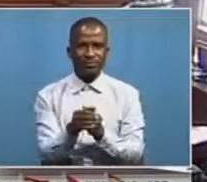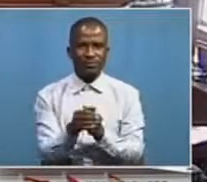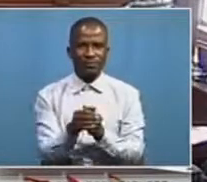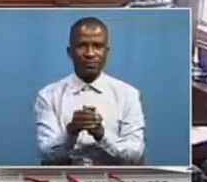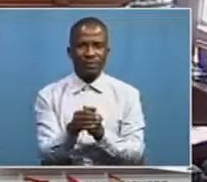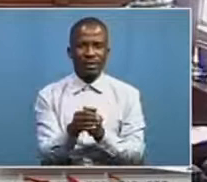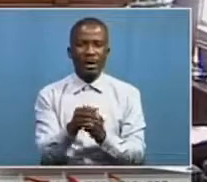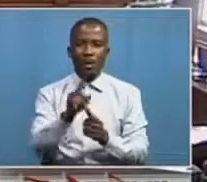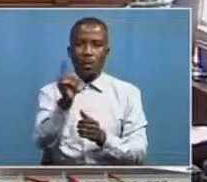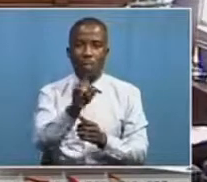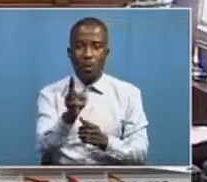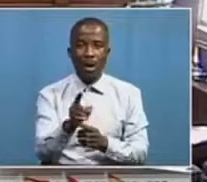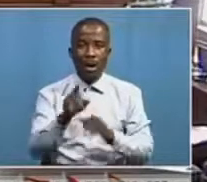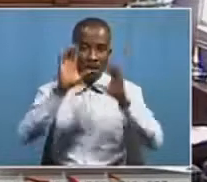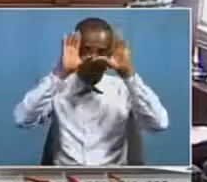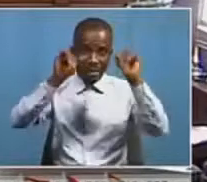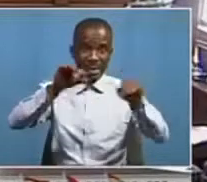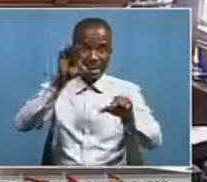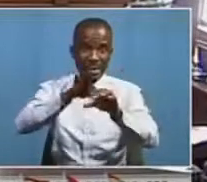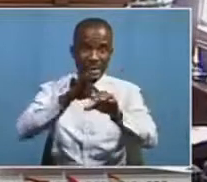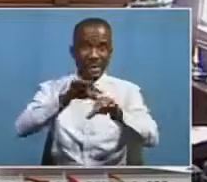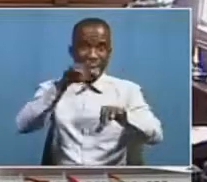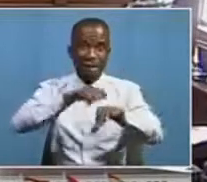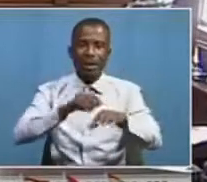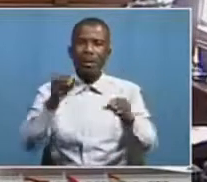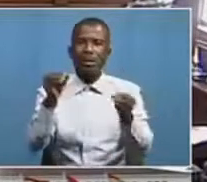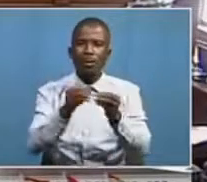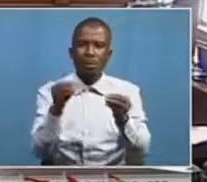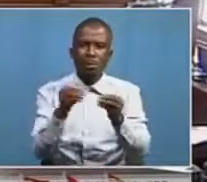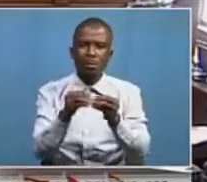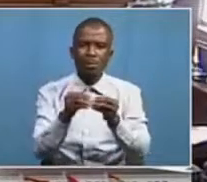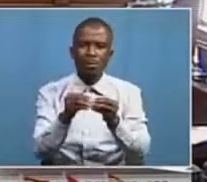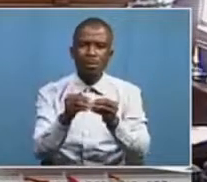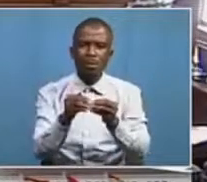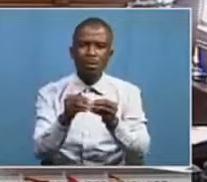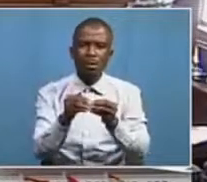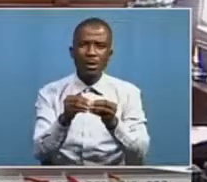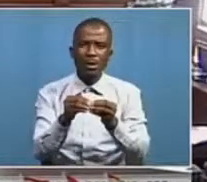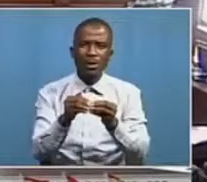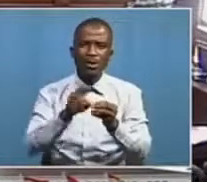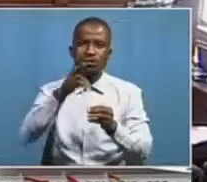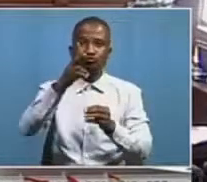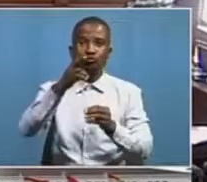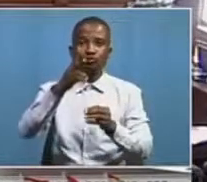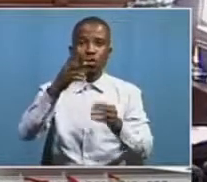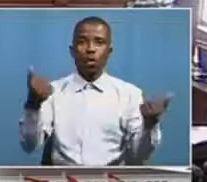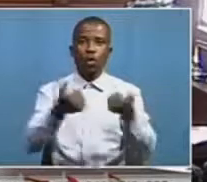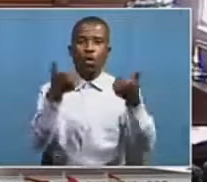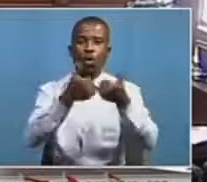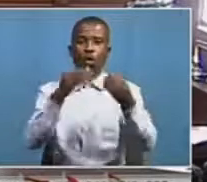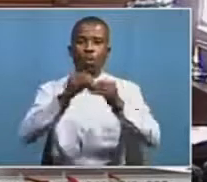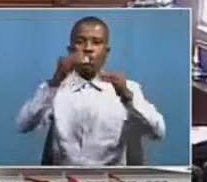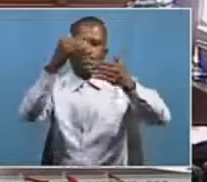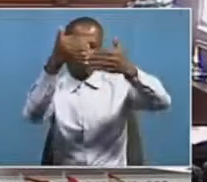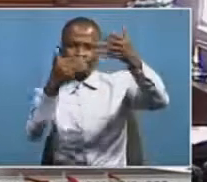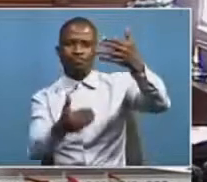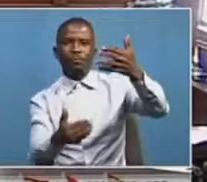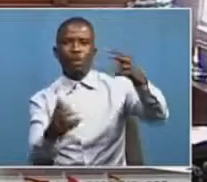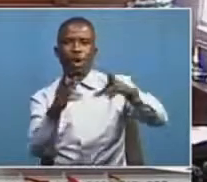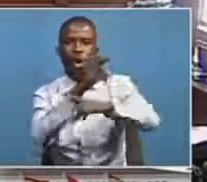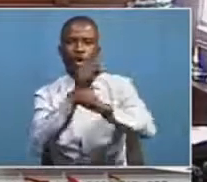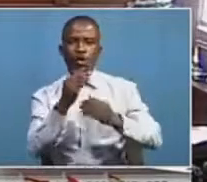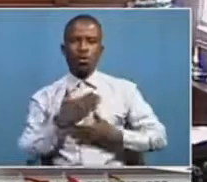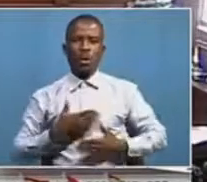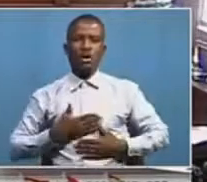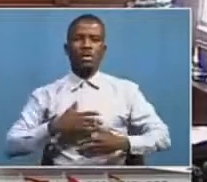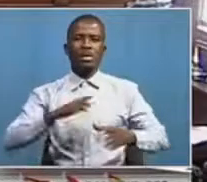63.4, where at the presidential election there are more than two candidates and no candidate obtains the number of percentage